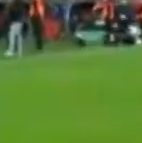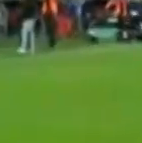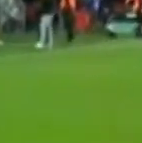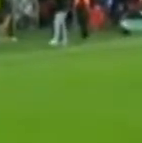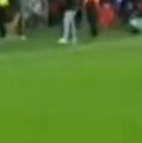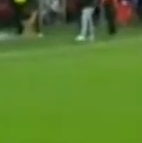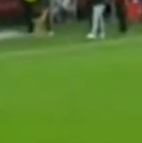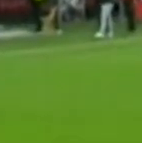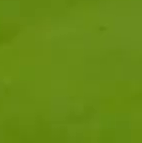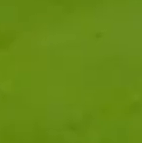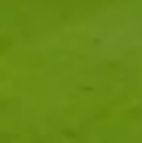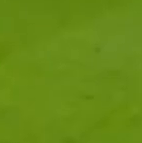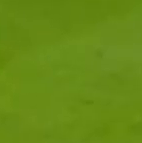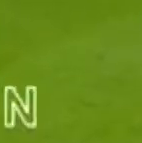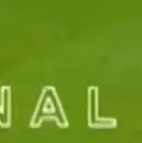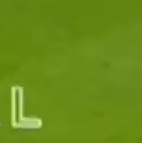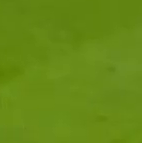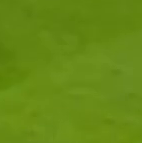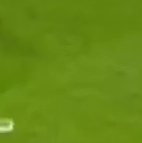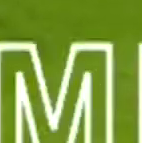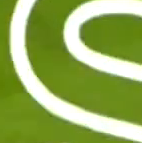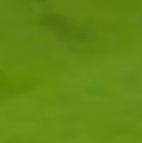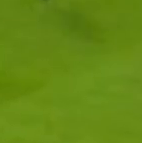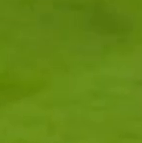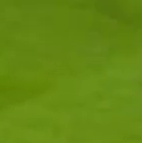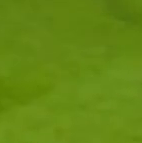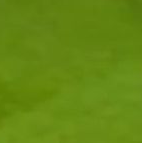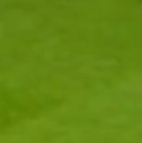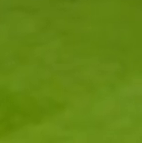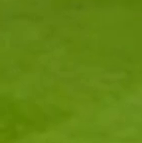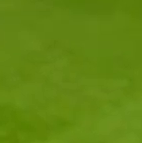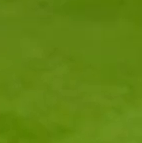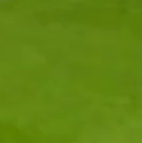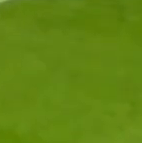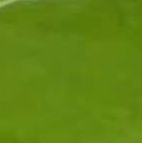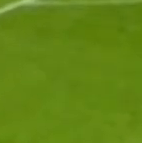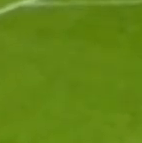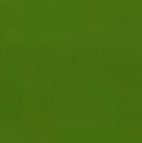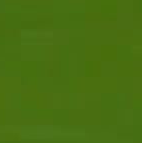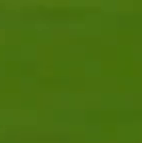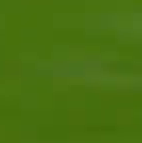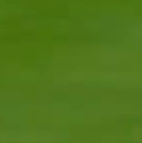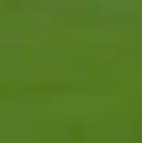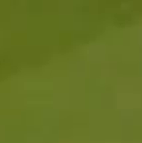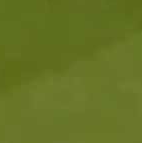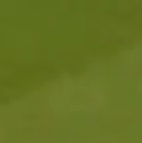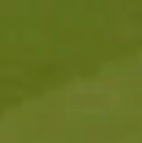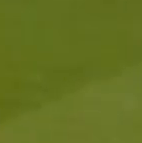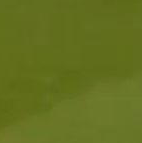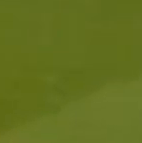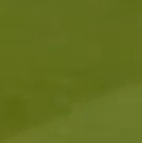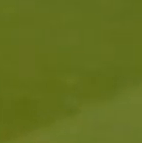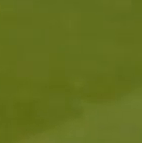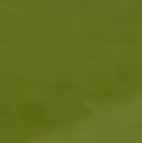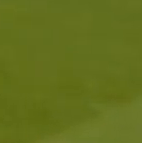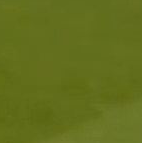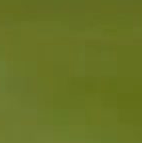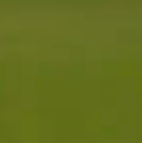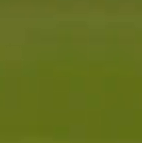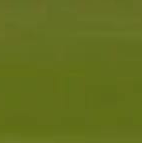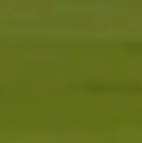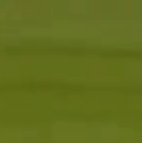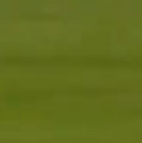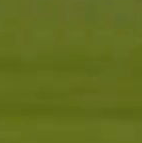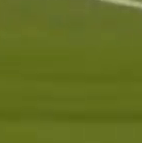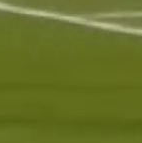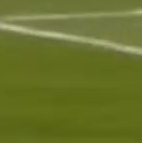by a Bundesliga 2 side. In the first DFB Pokal semi-final, Hamburger SV will face Freiburg on Tuesday, the 19th of